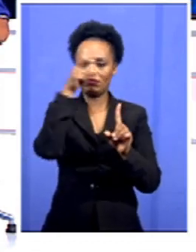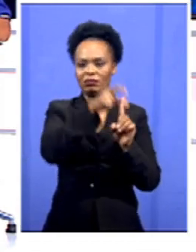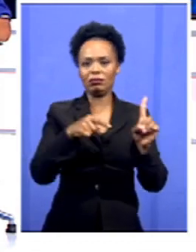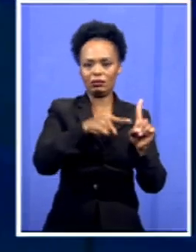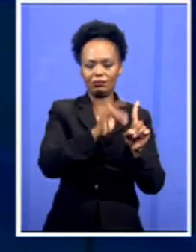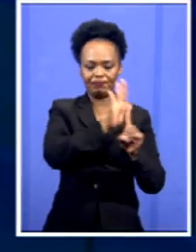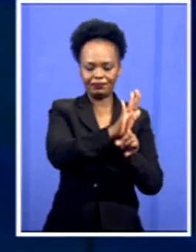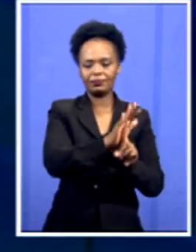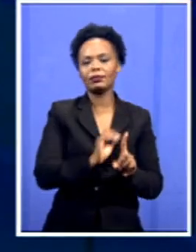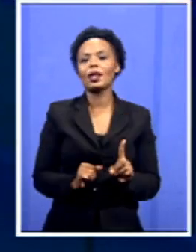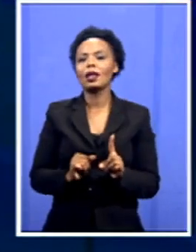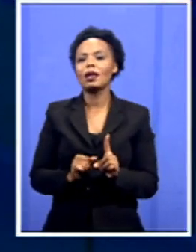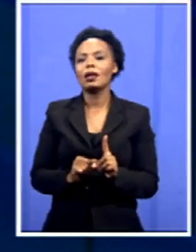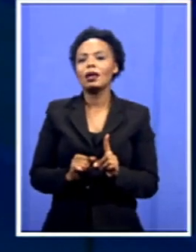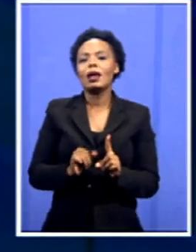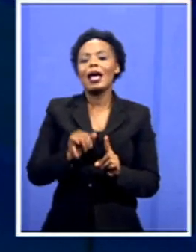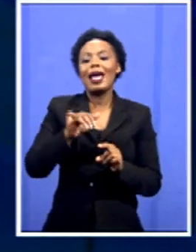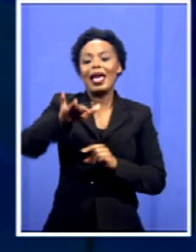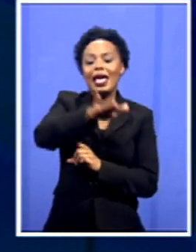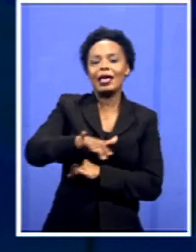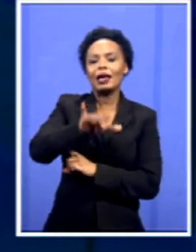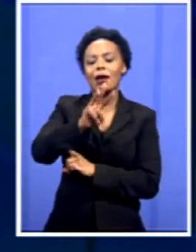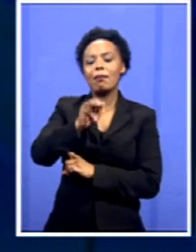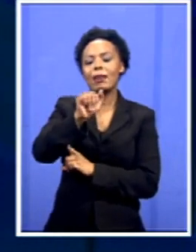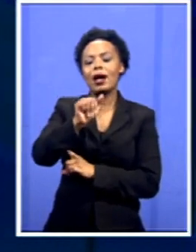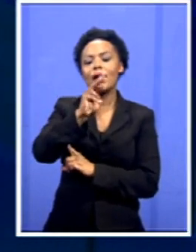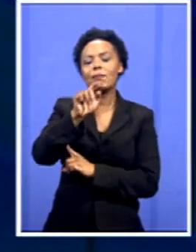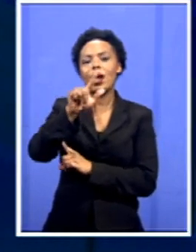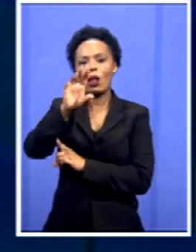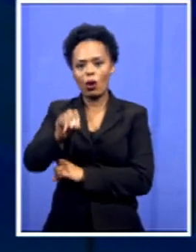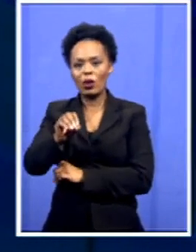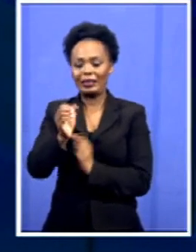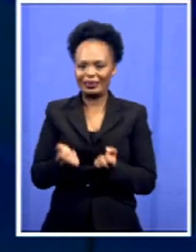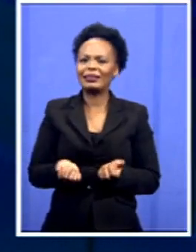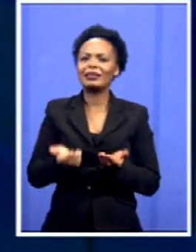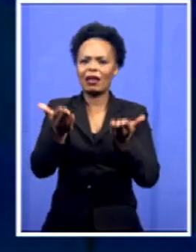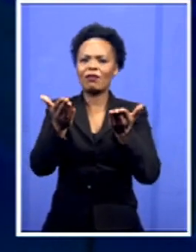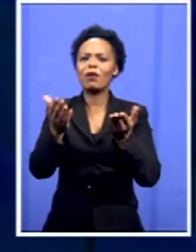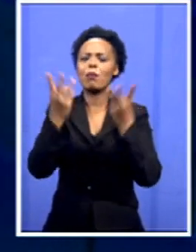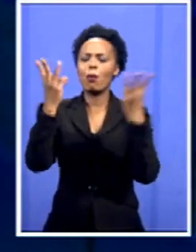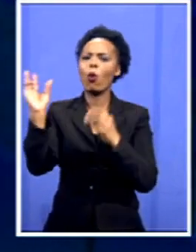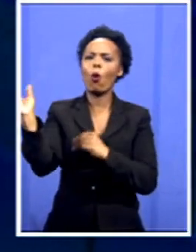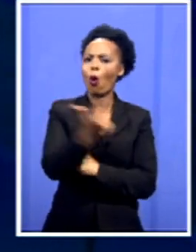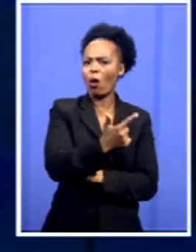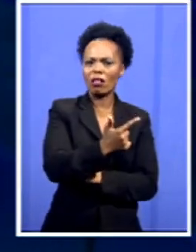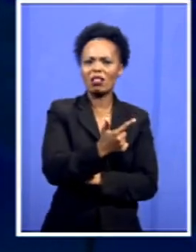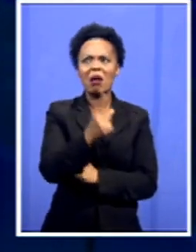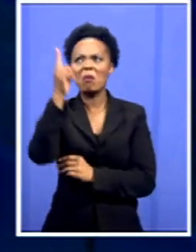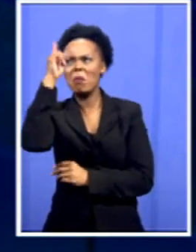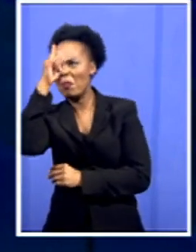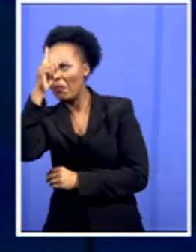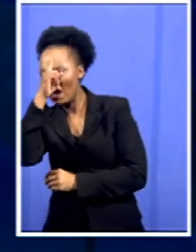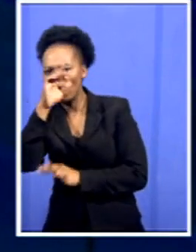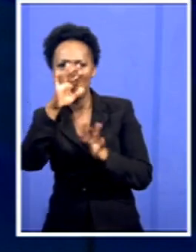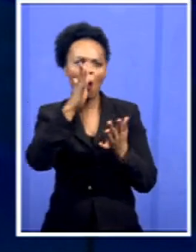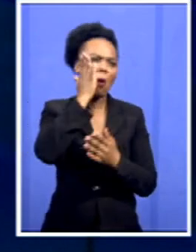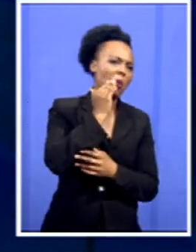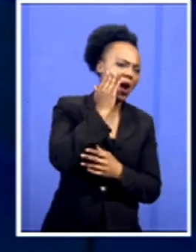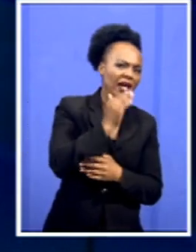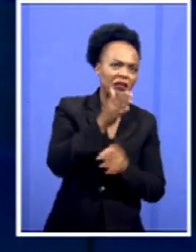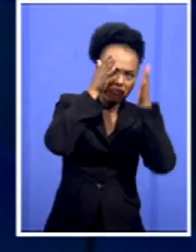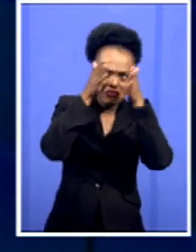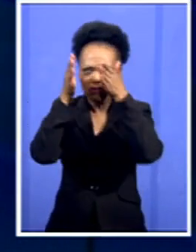terms of Mamelo, we take services to all people, Sakina. We don't look at black or white communities. That's